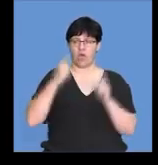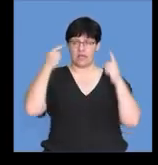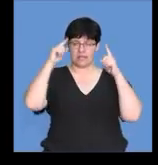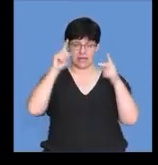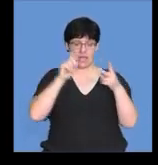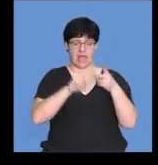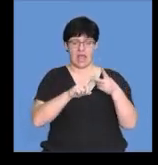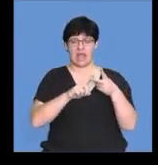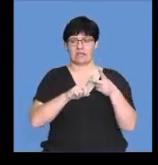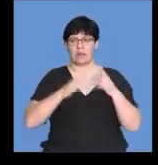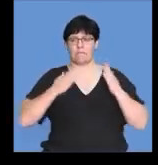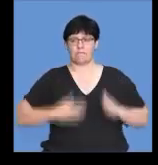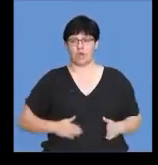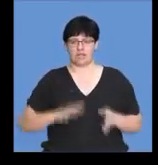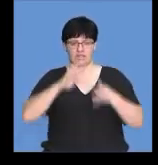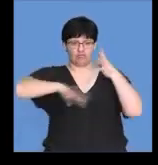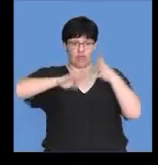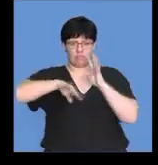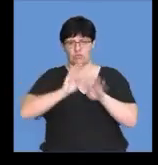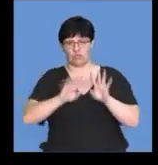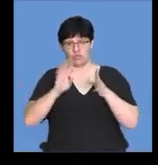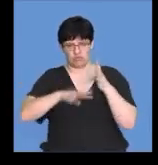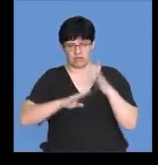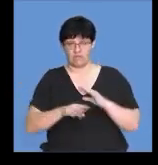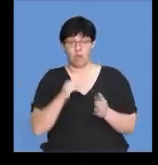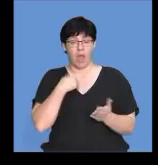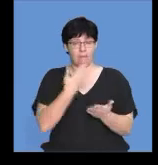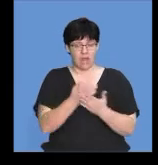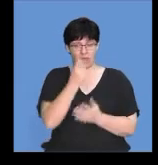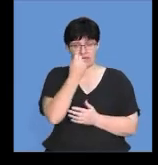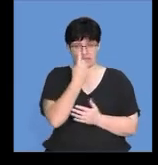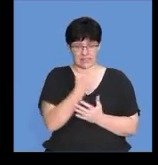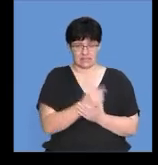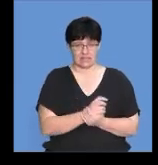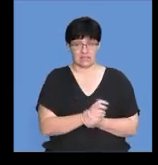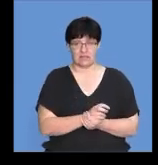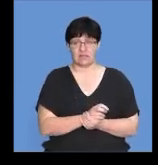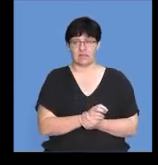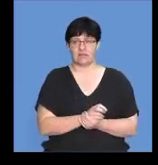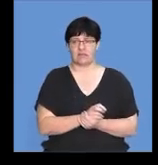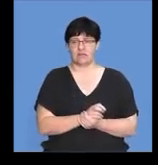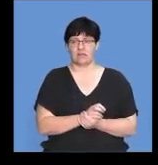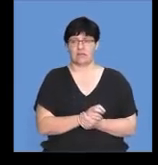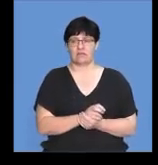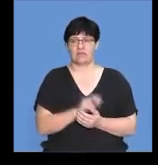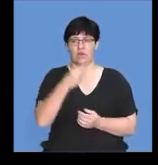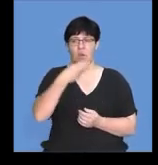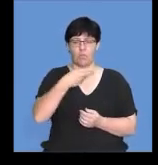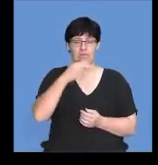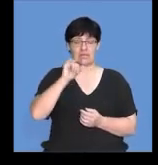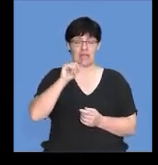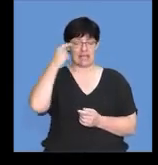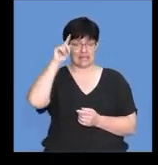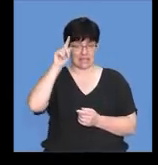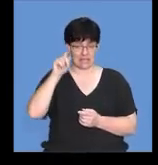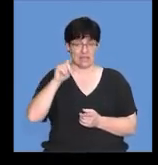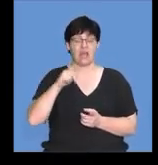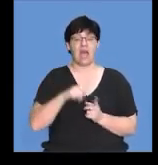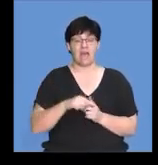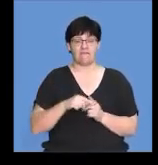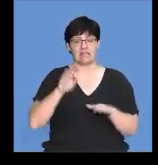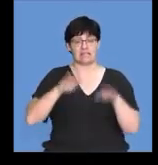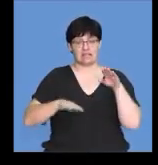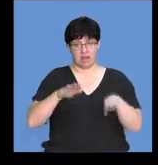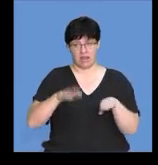body parts. And if you applied your understanding, guys, to that, so homozygous antennae would be having